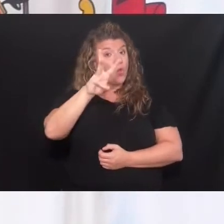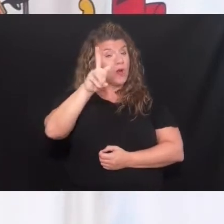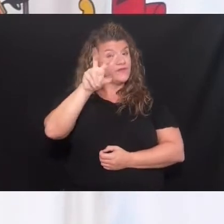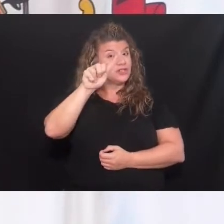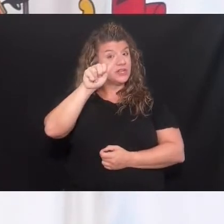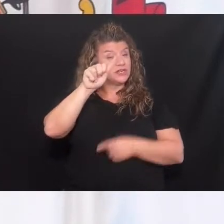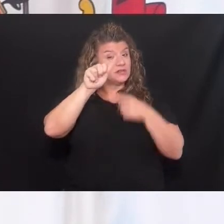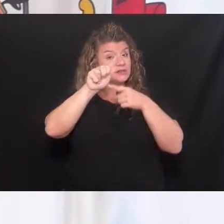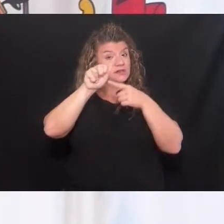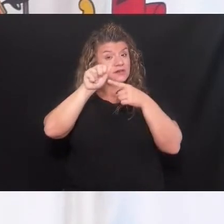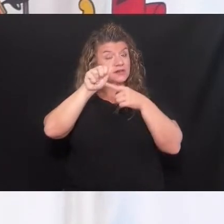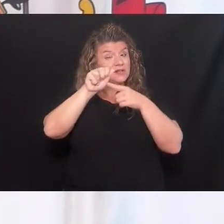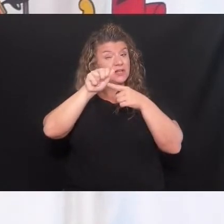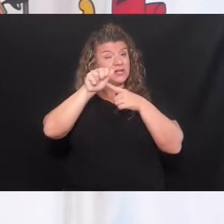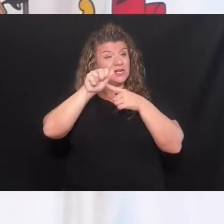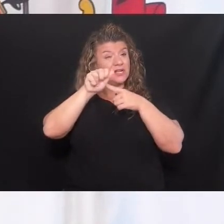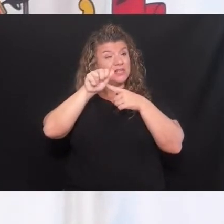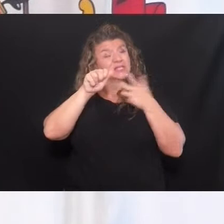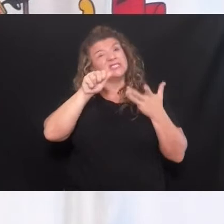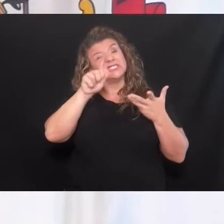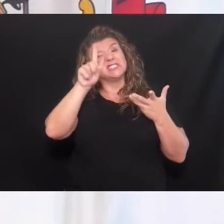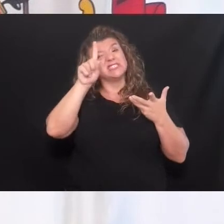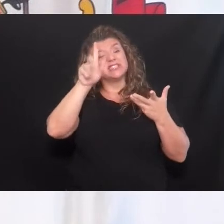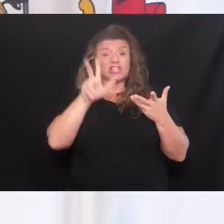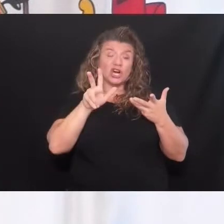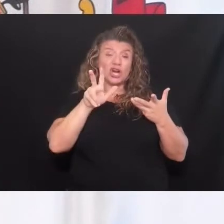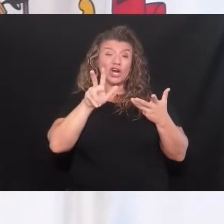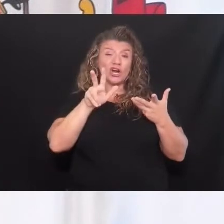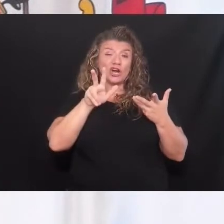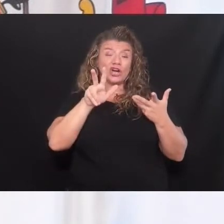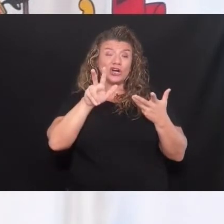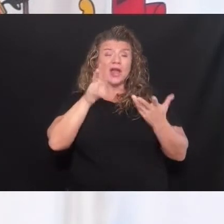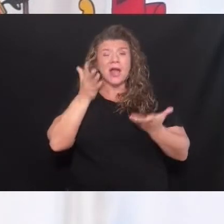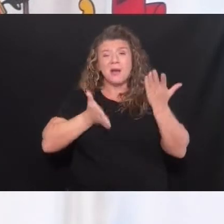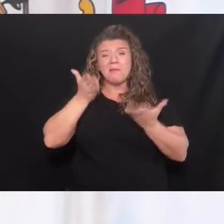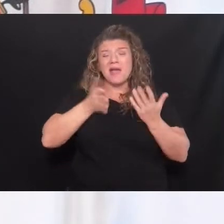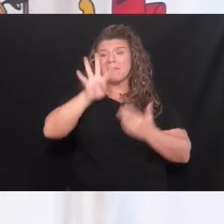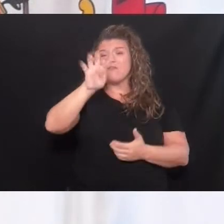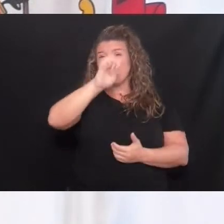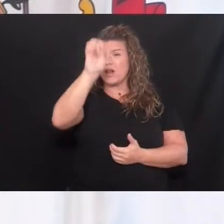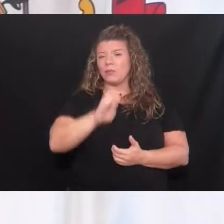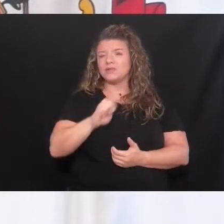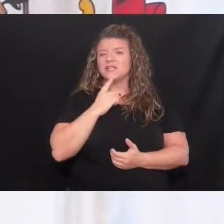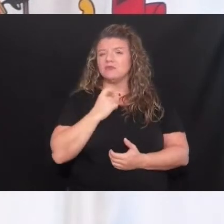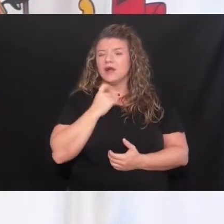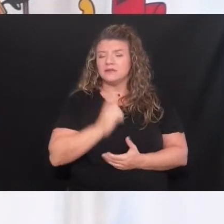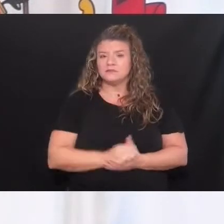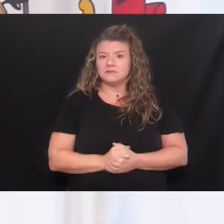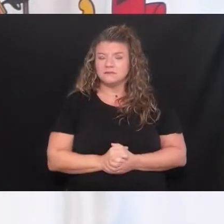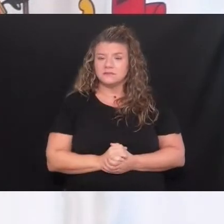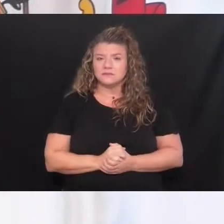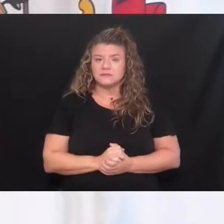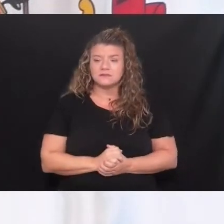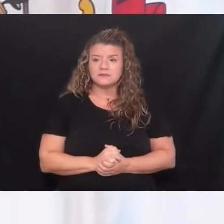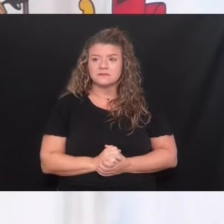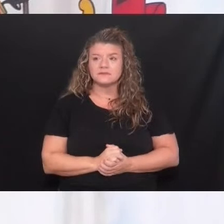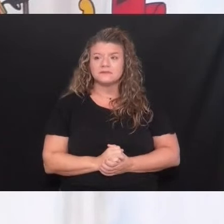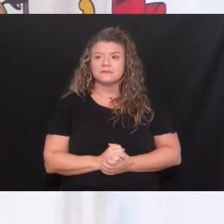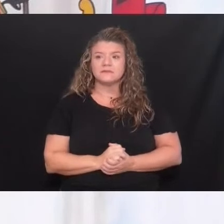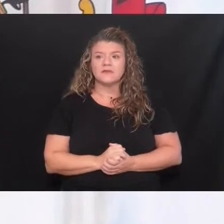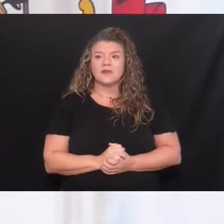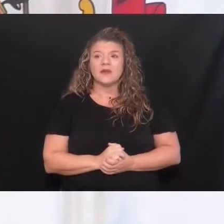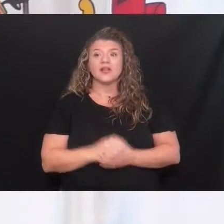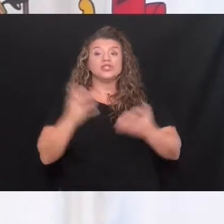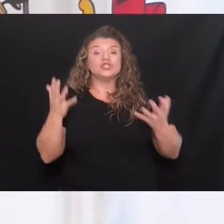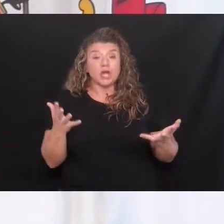there then was about 1/3, maybe 40% red. So even